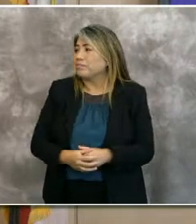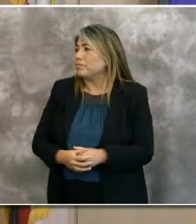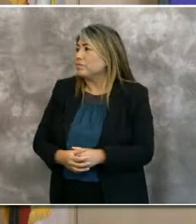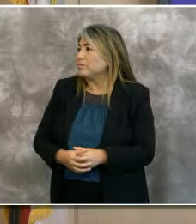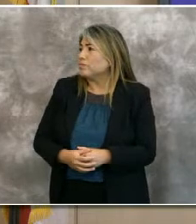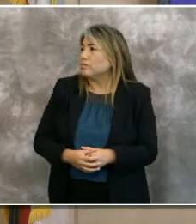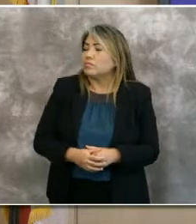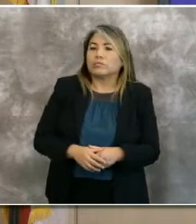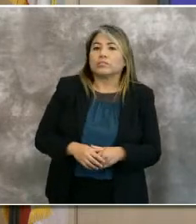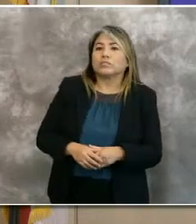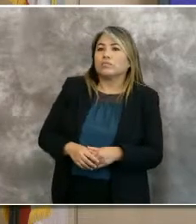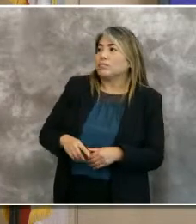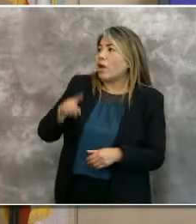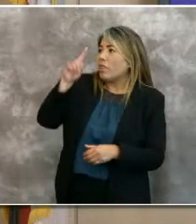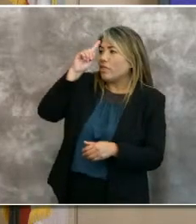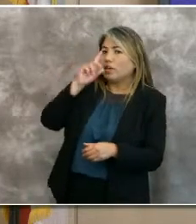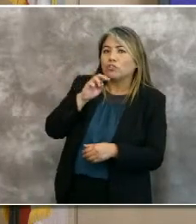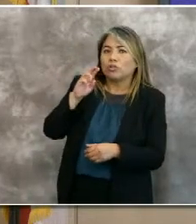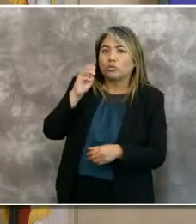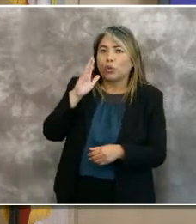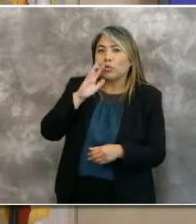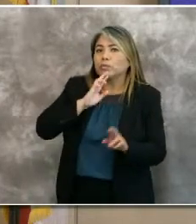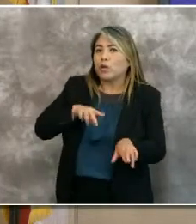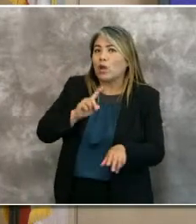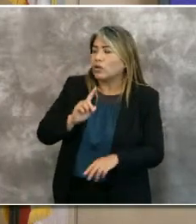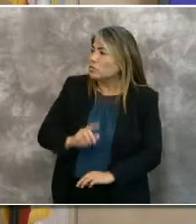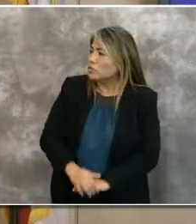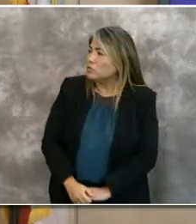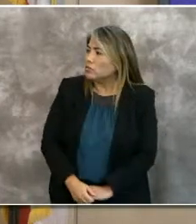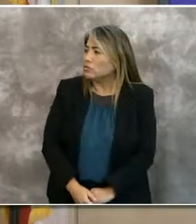believe Dr. Wooten's going to respond.